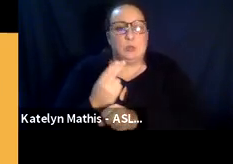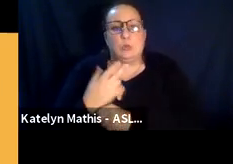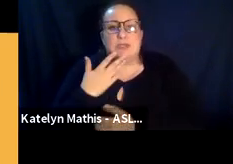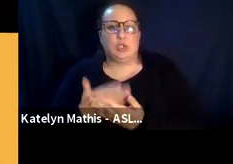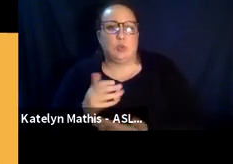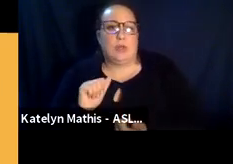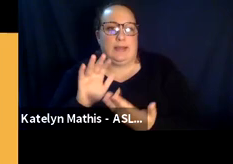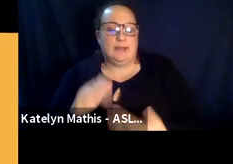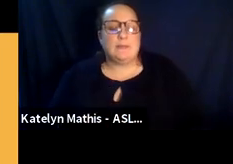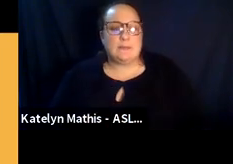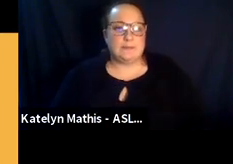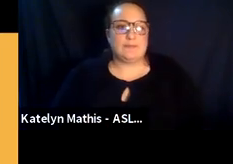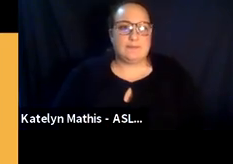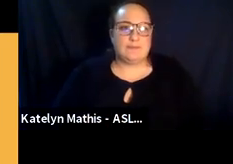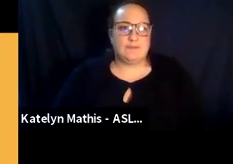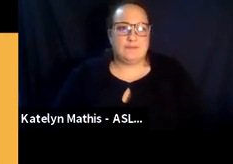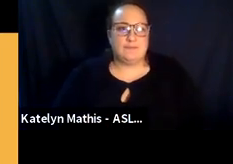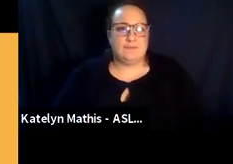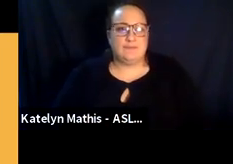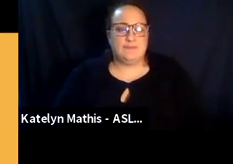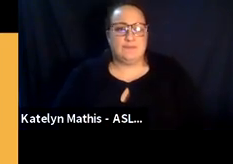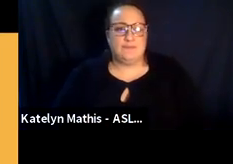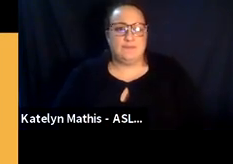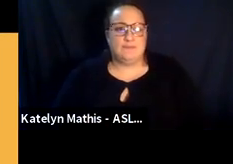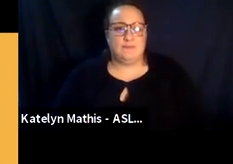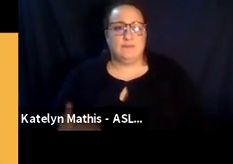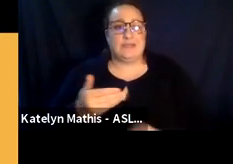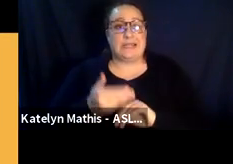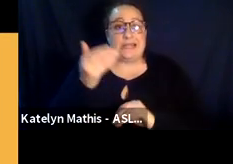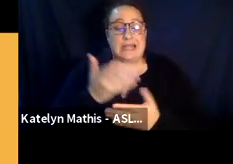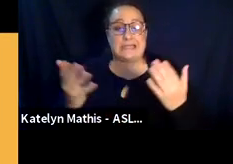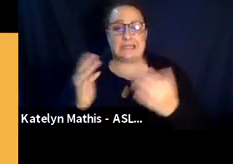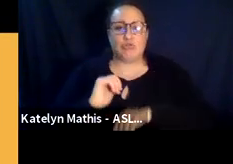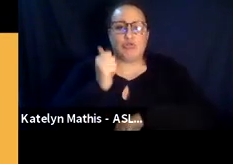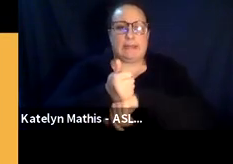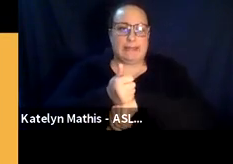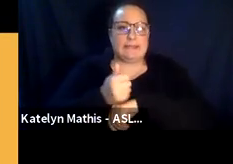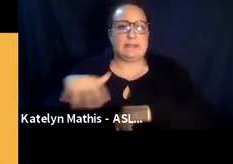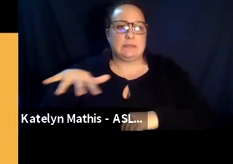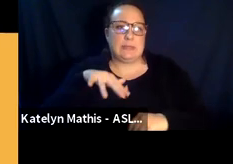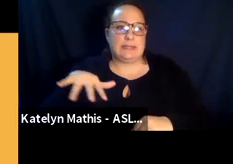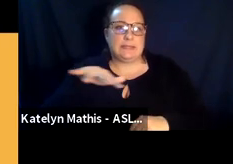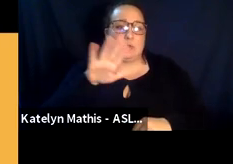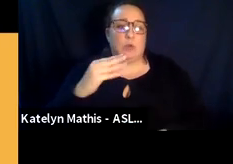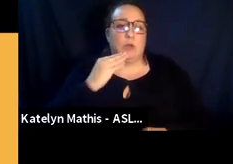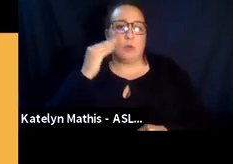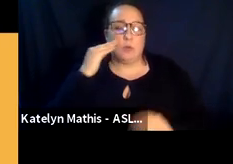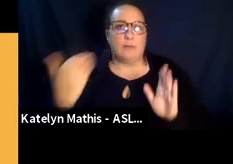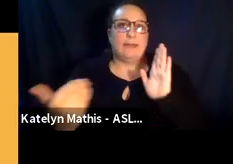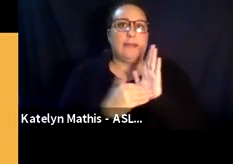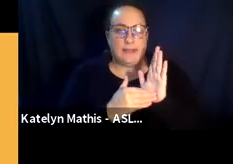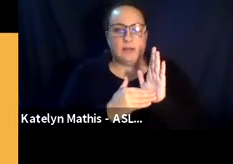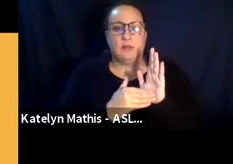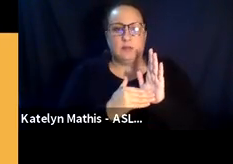The next part is creating space in your home. Again, you're going to be building a lot of